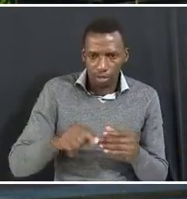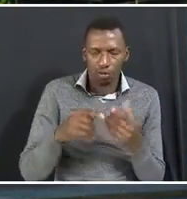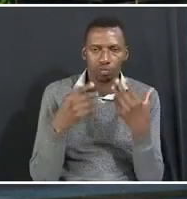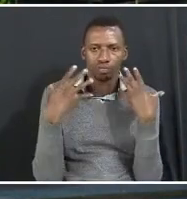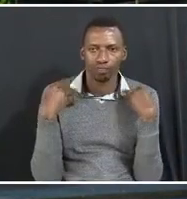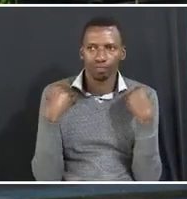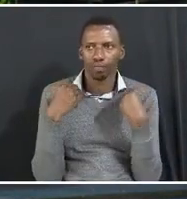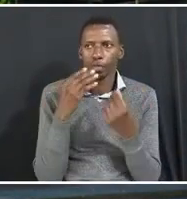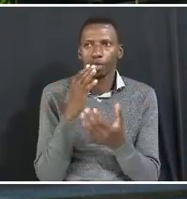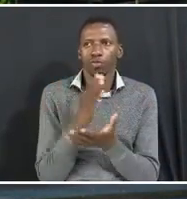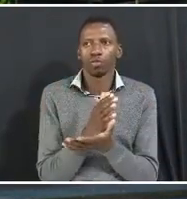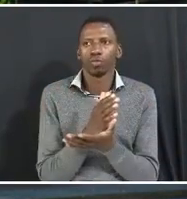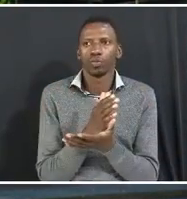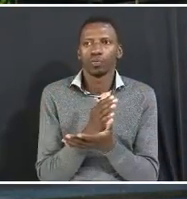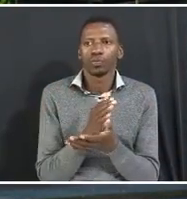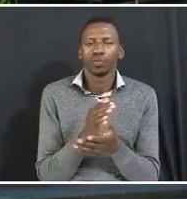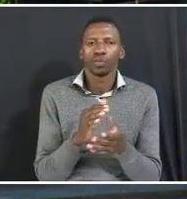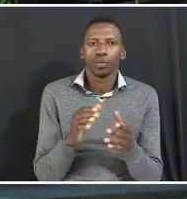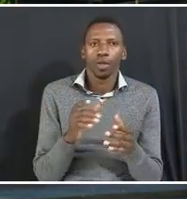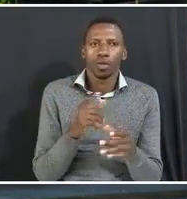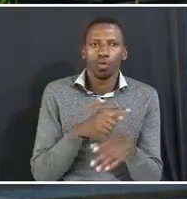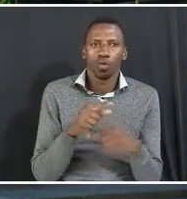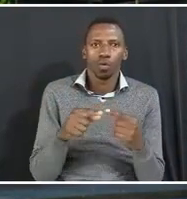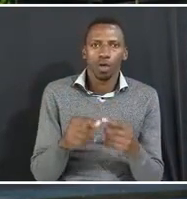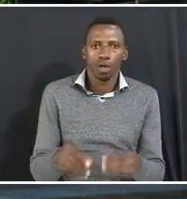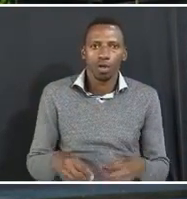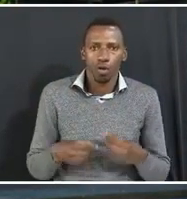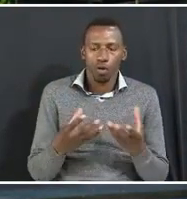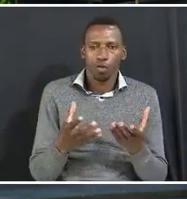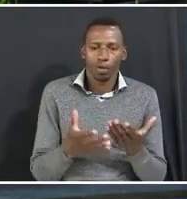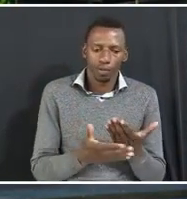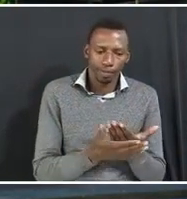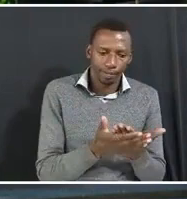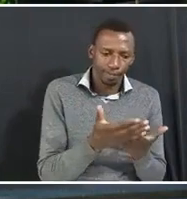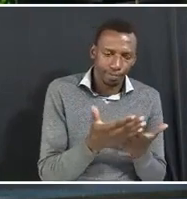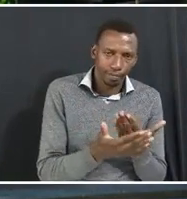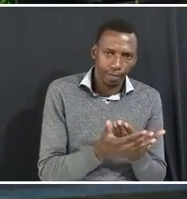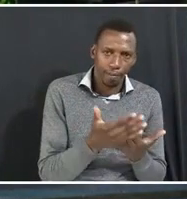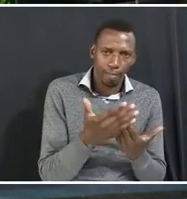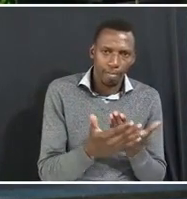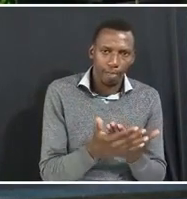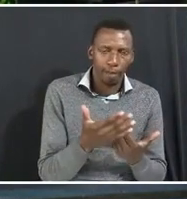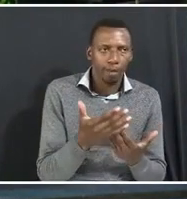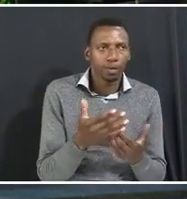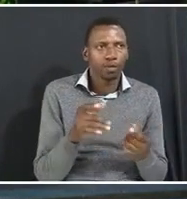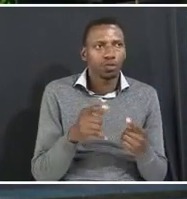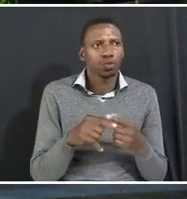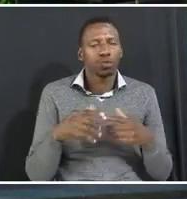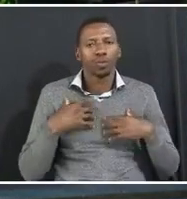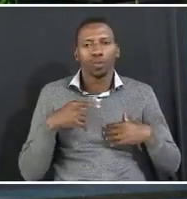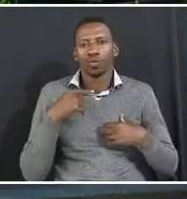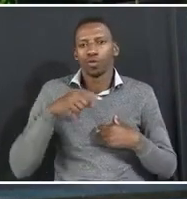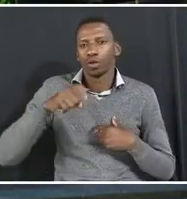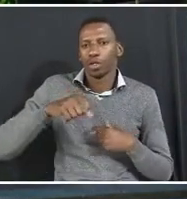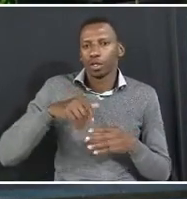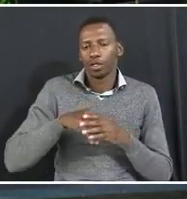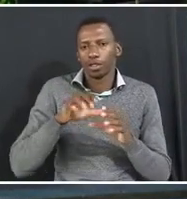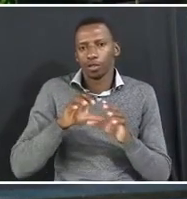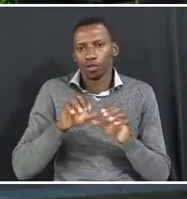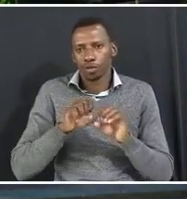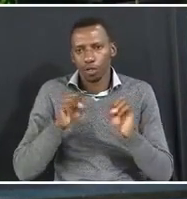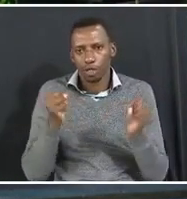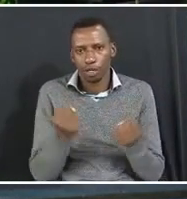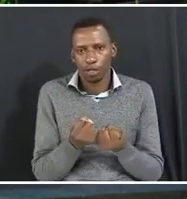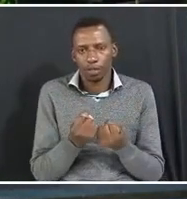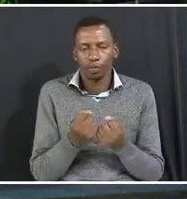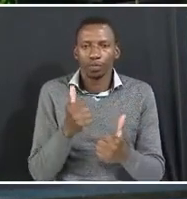and real in offering tangible hospitality to the people who are in need in the society and in the community. This